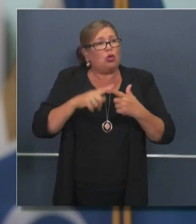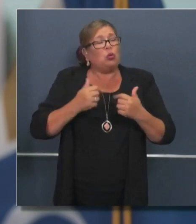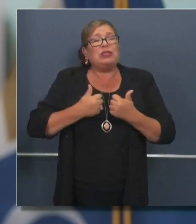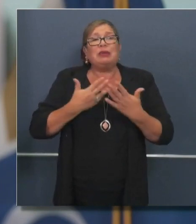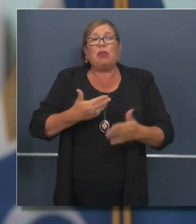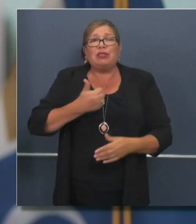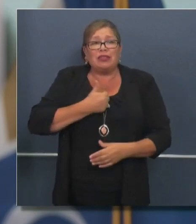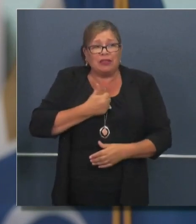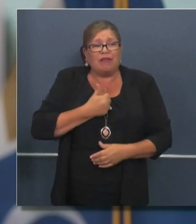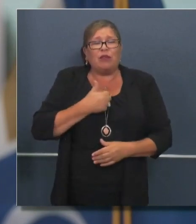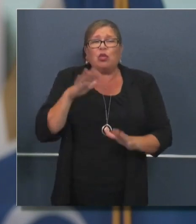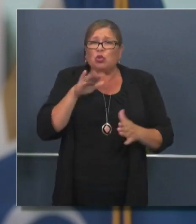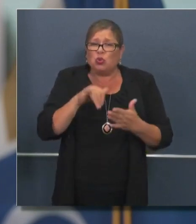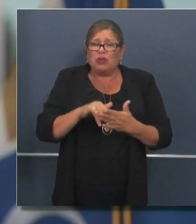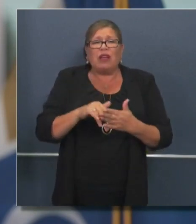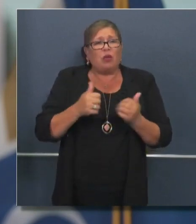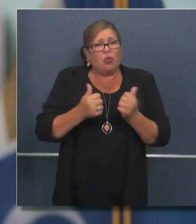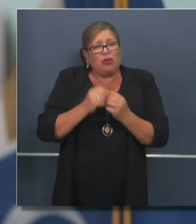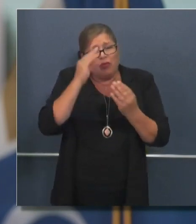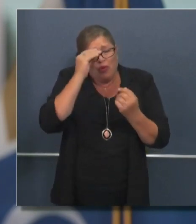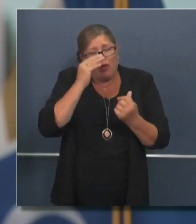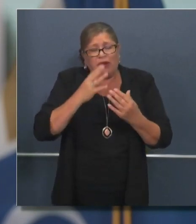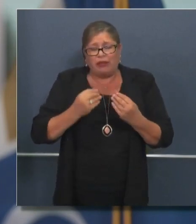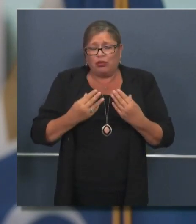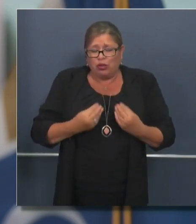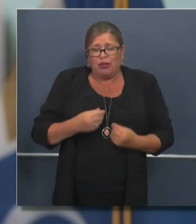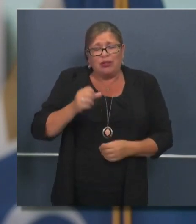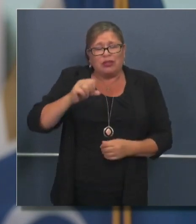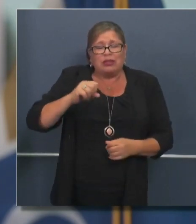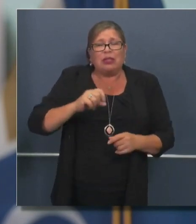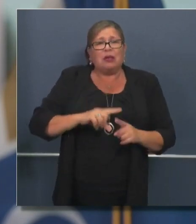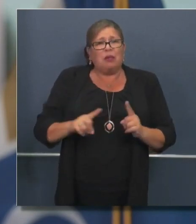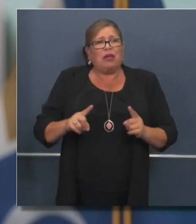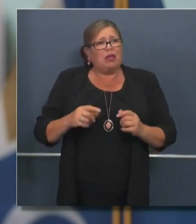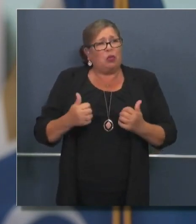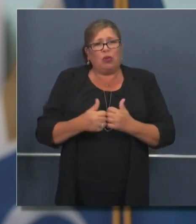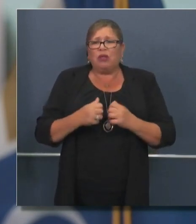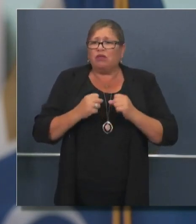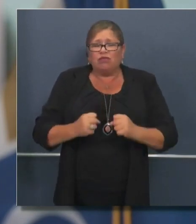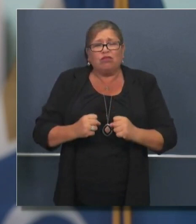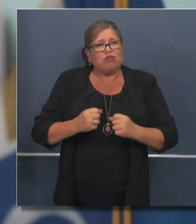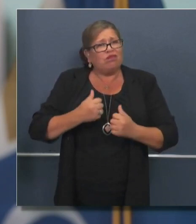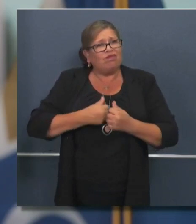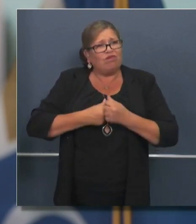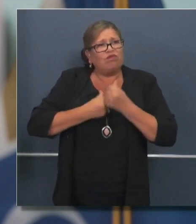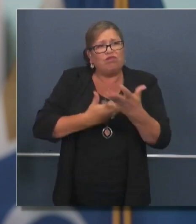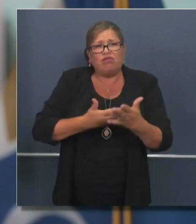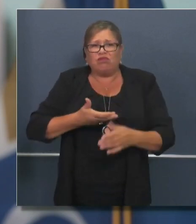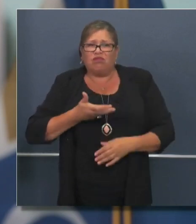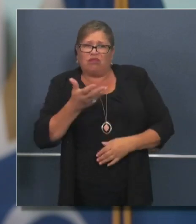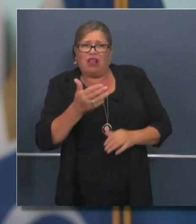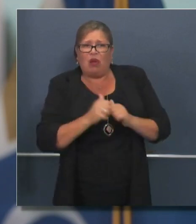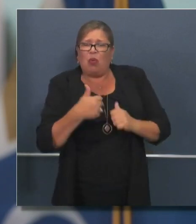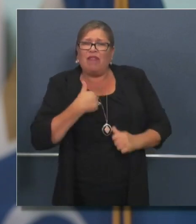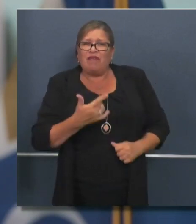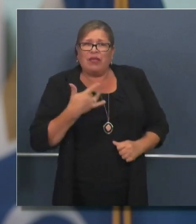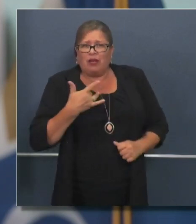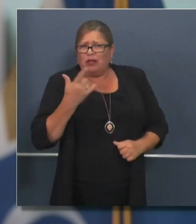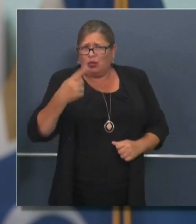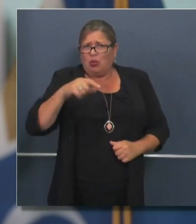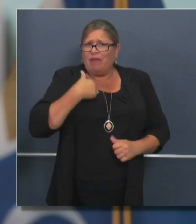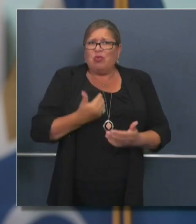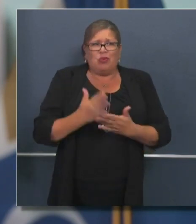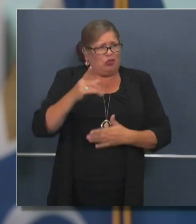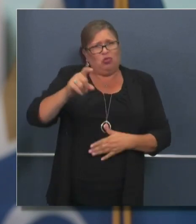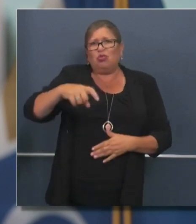so thoughtfully and gently, but forcefully in terms of expressing themselves as they should and